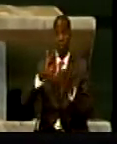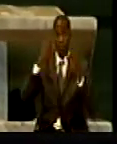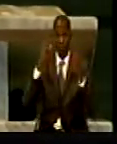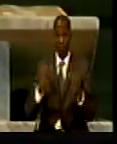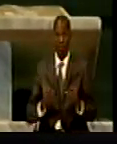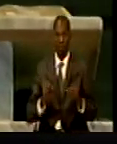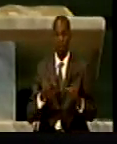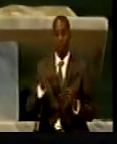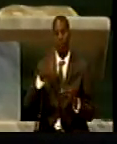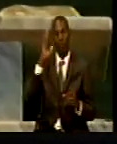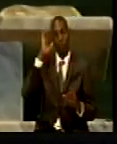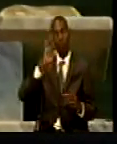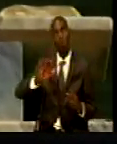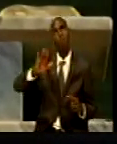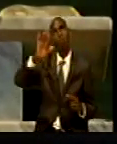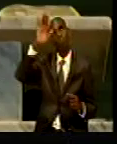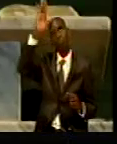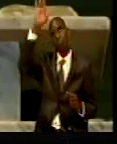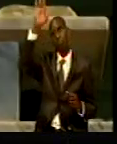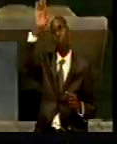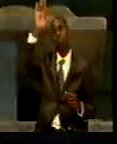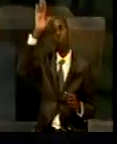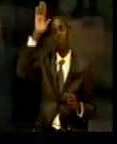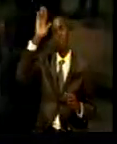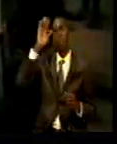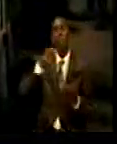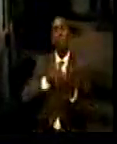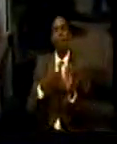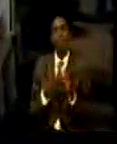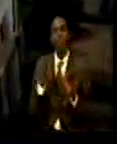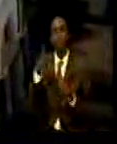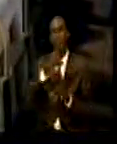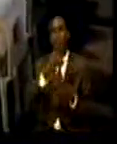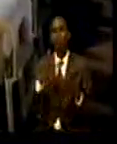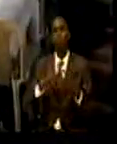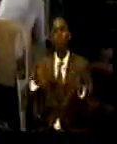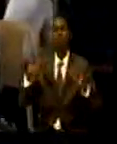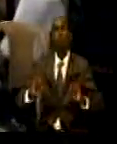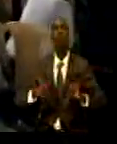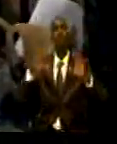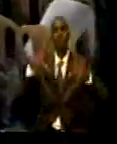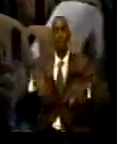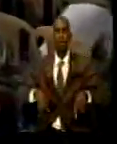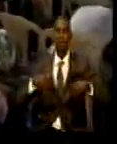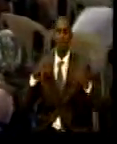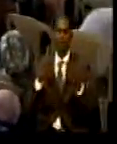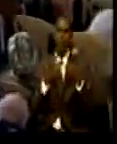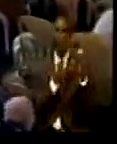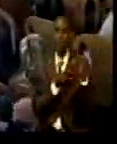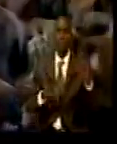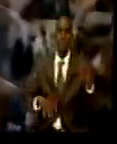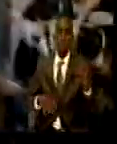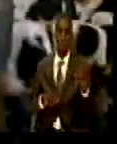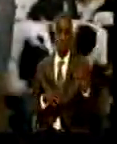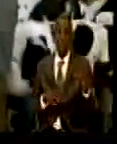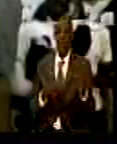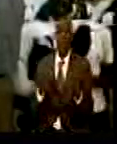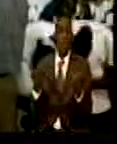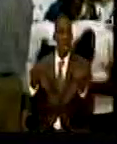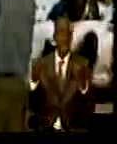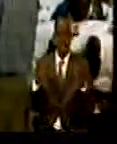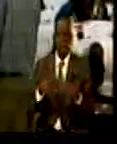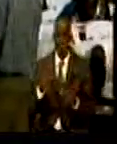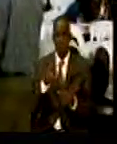bless you. This one will not pass you by. I said this will not pass you by. Anywhere you are, to the left,